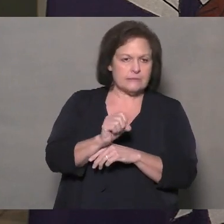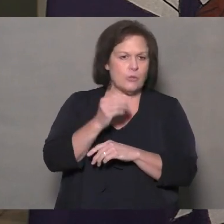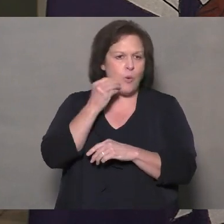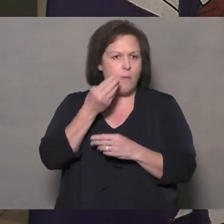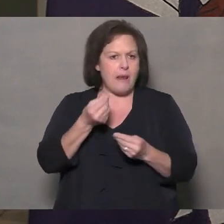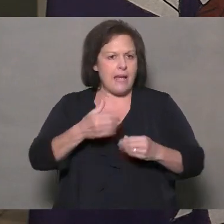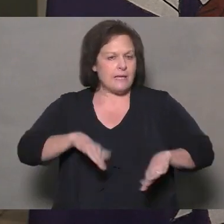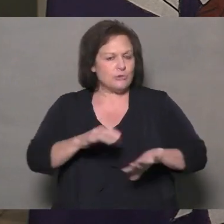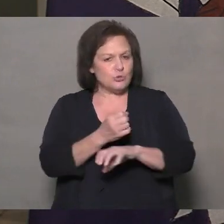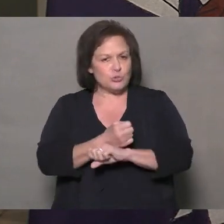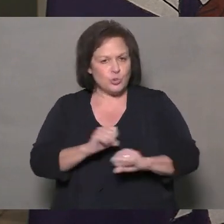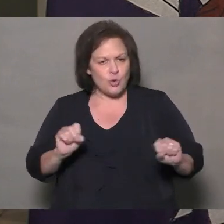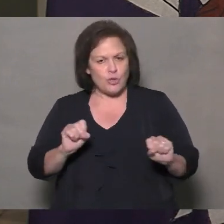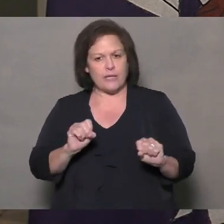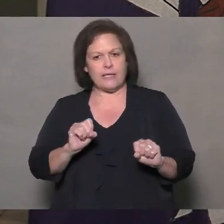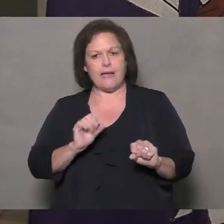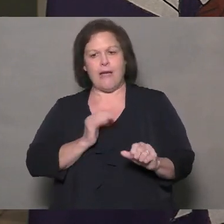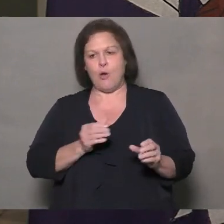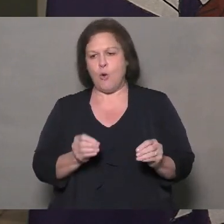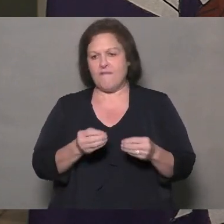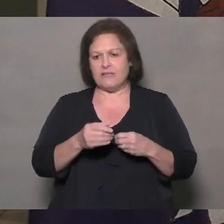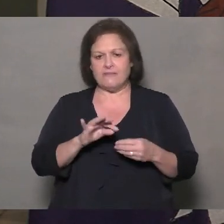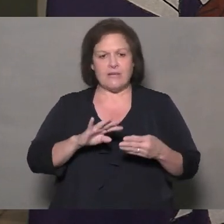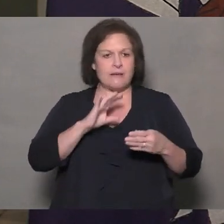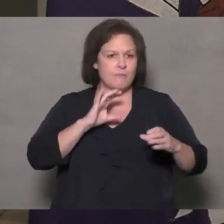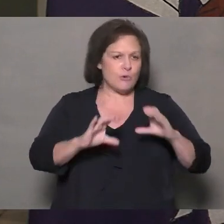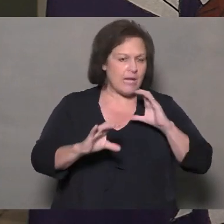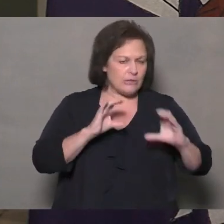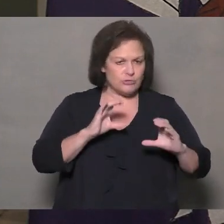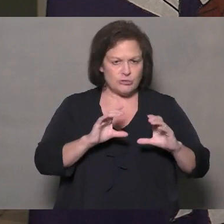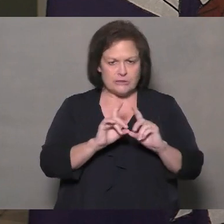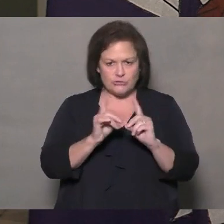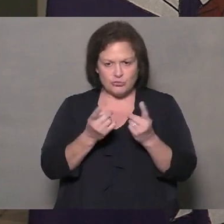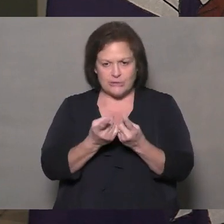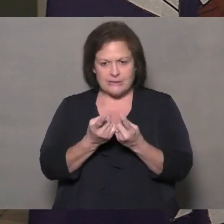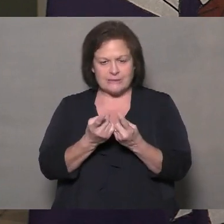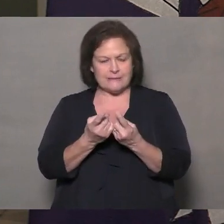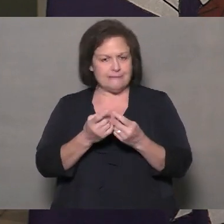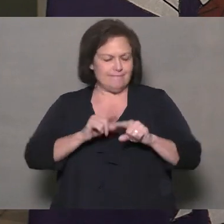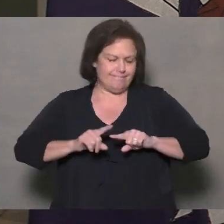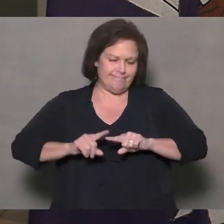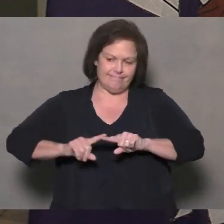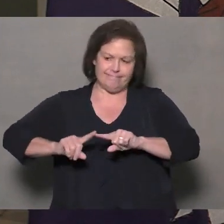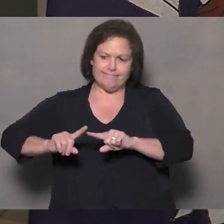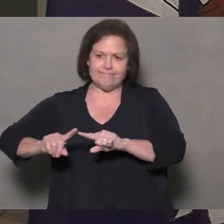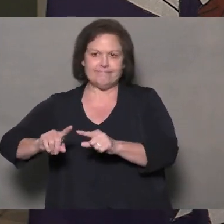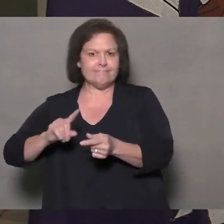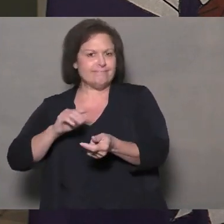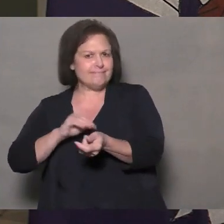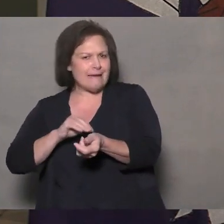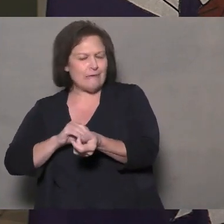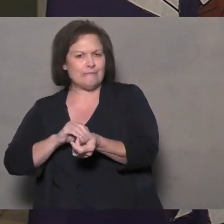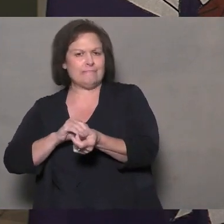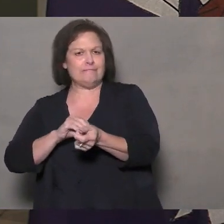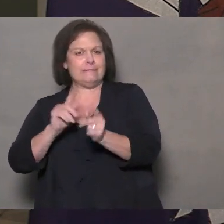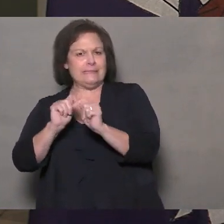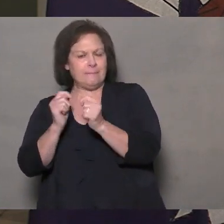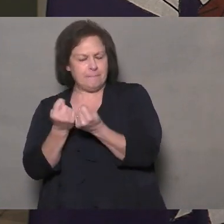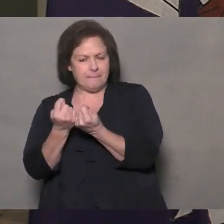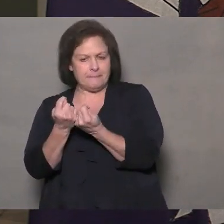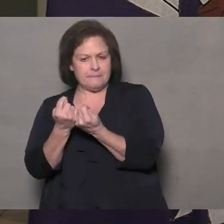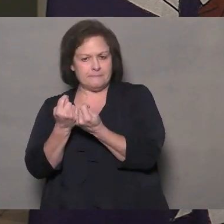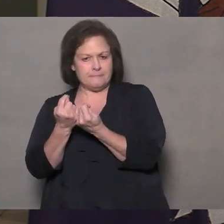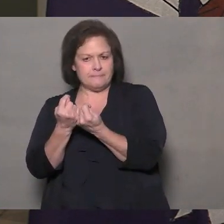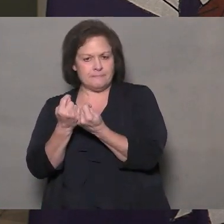Homeland Security, our Office of the Communications District, by countless medical health professionals,